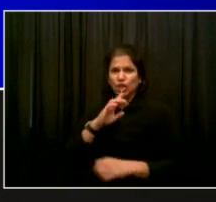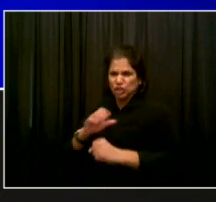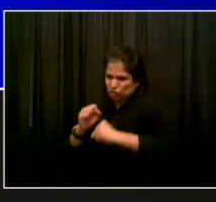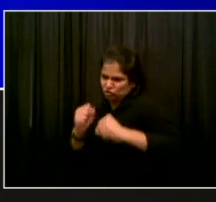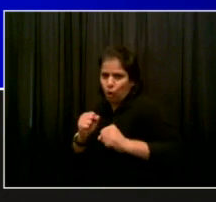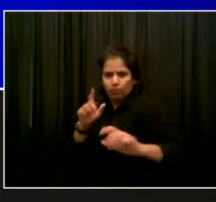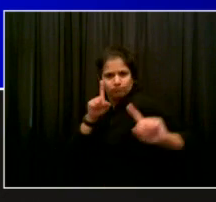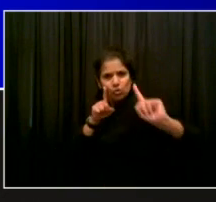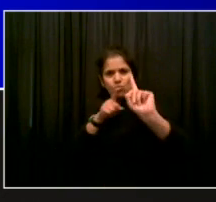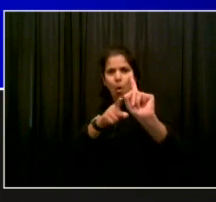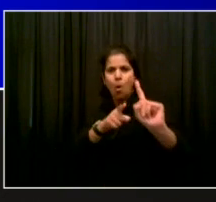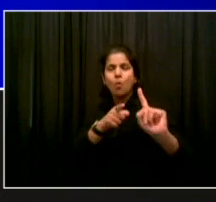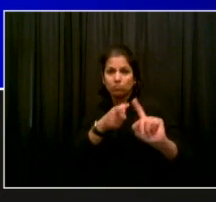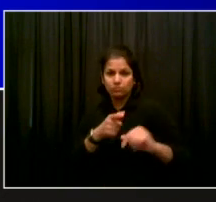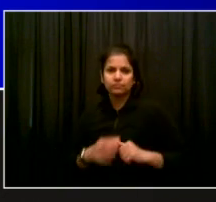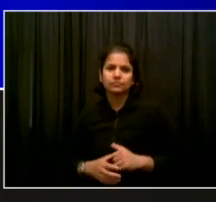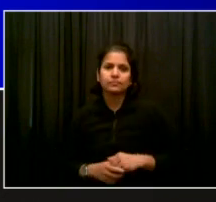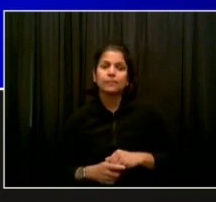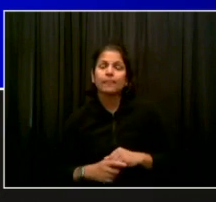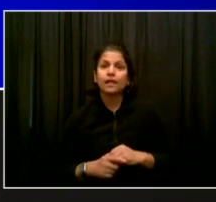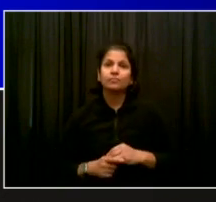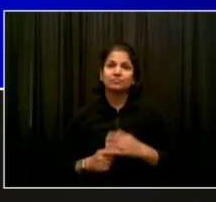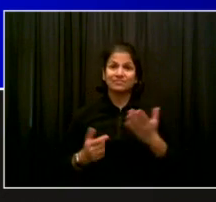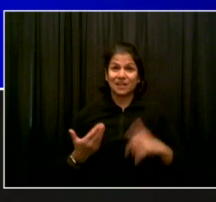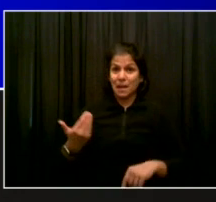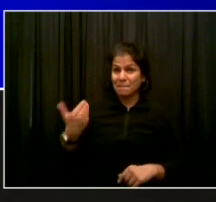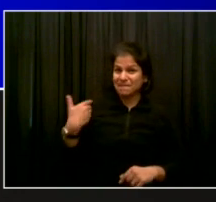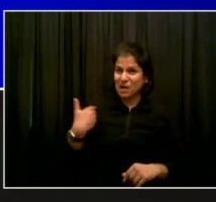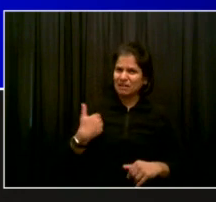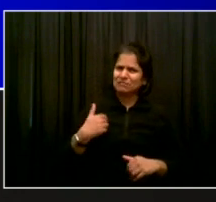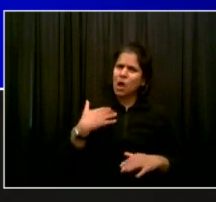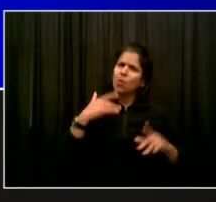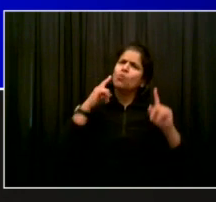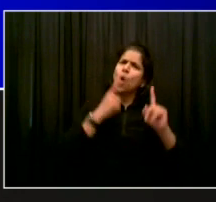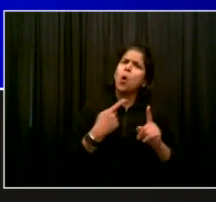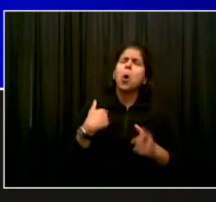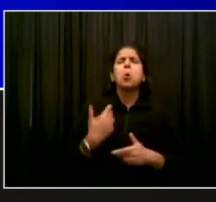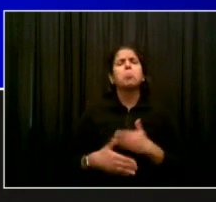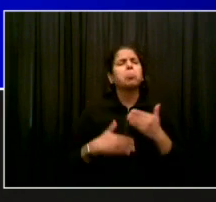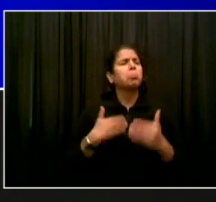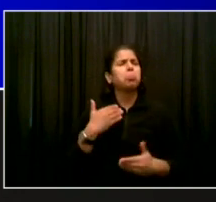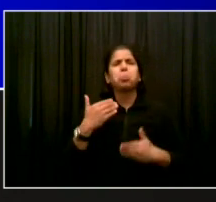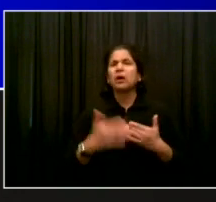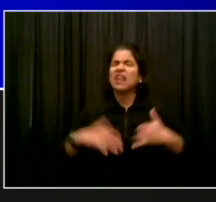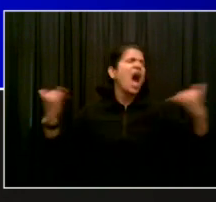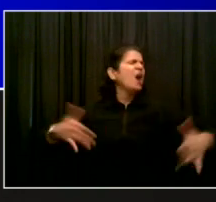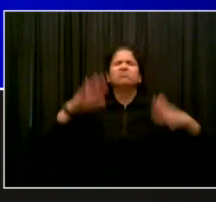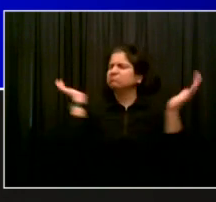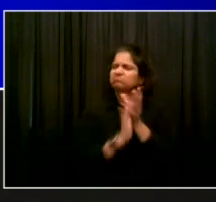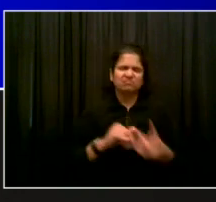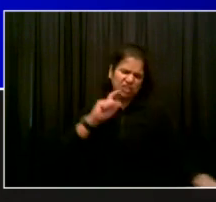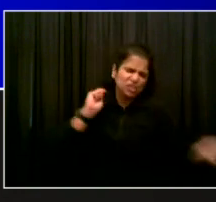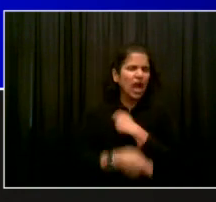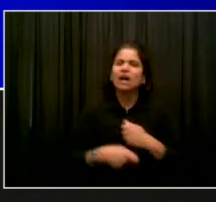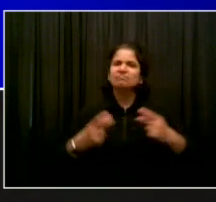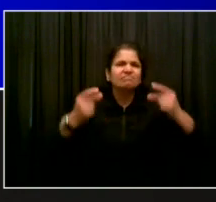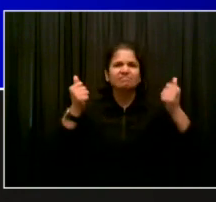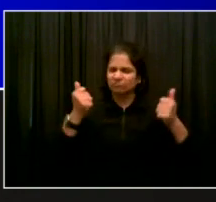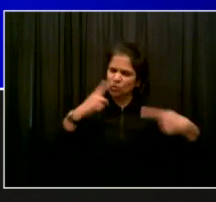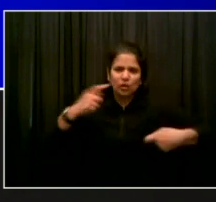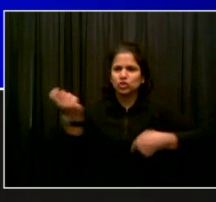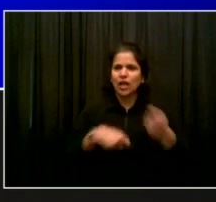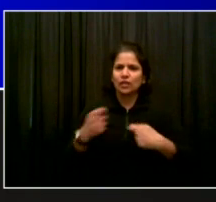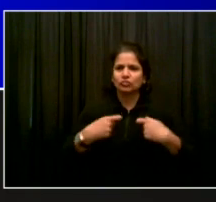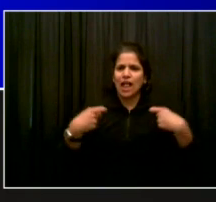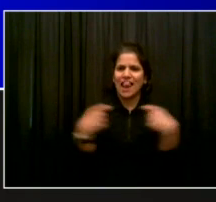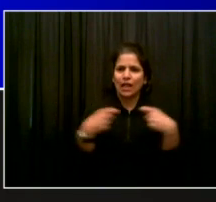sped up our previous goals because of the urgency. Every vehicle will eventually be electric, whether it's a school